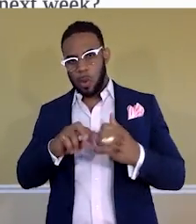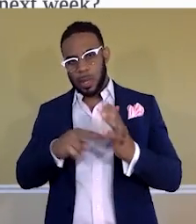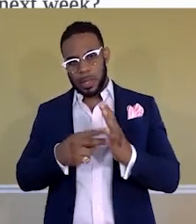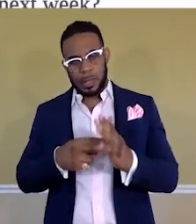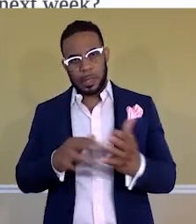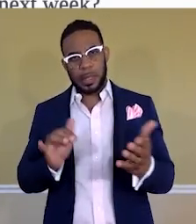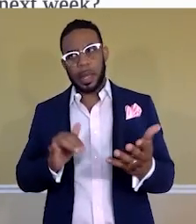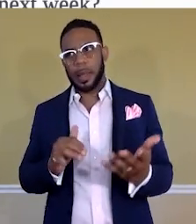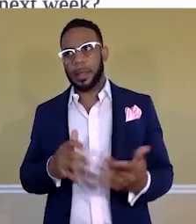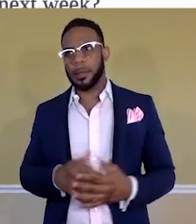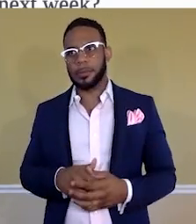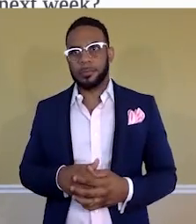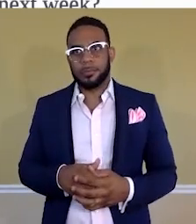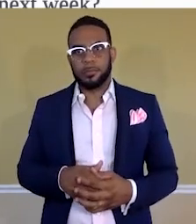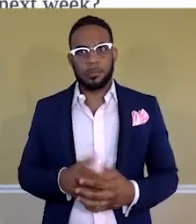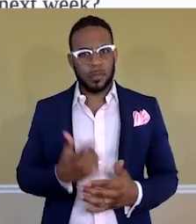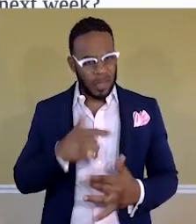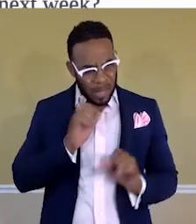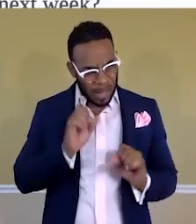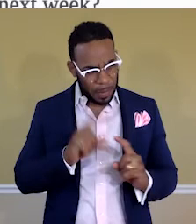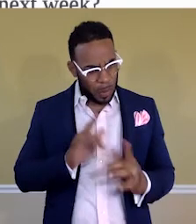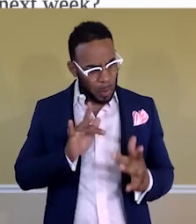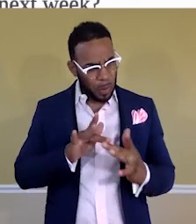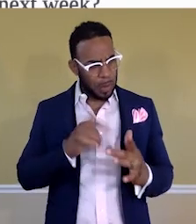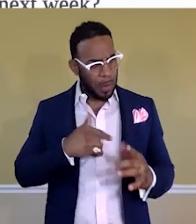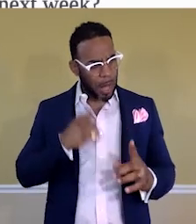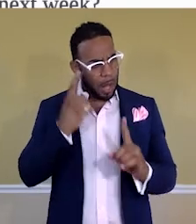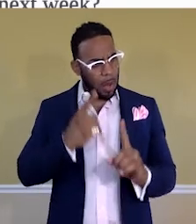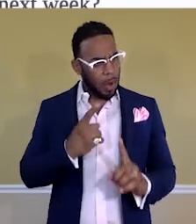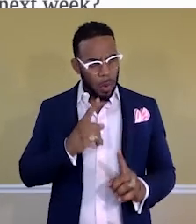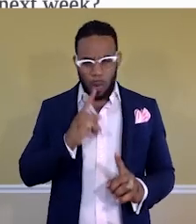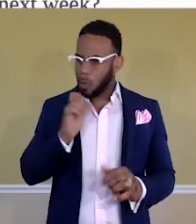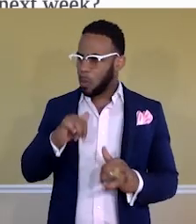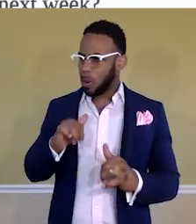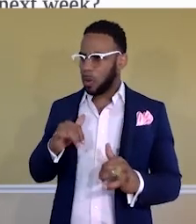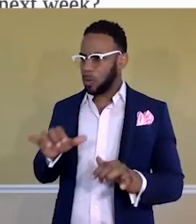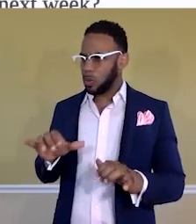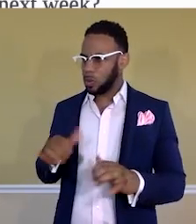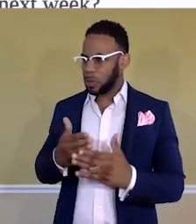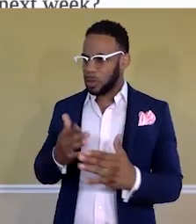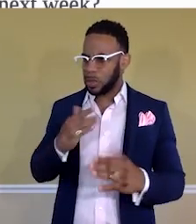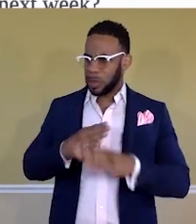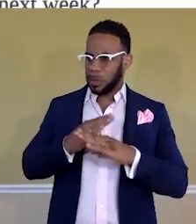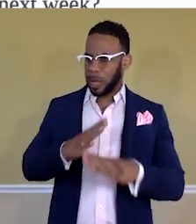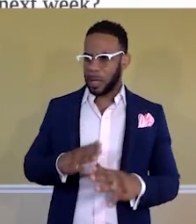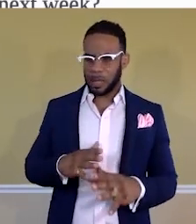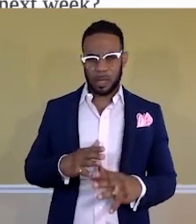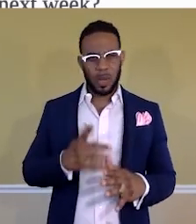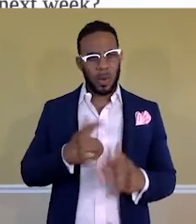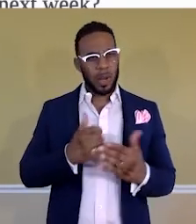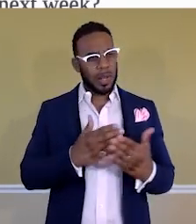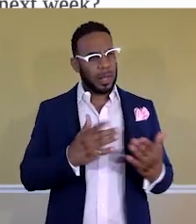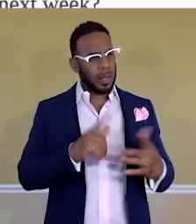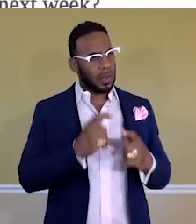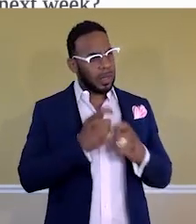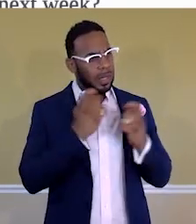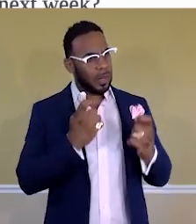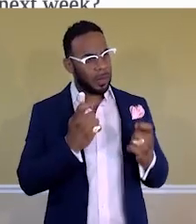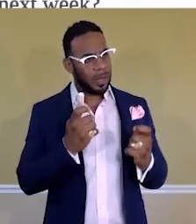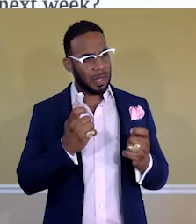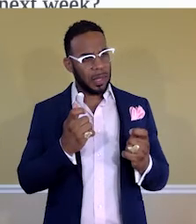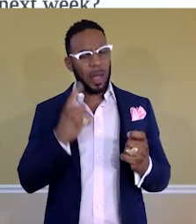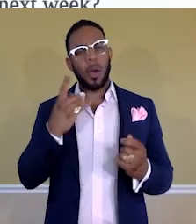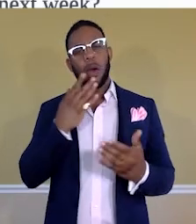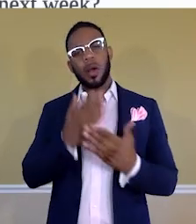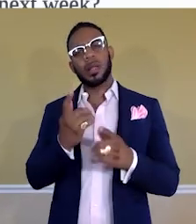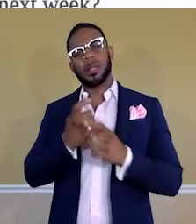like, was I able to reach my goals? What were kind of the things that were blockers? What are the things to celebrate? It's always